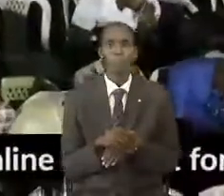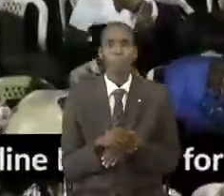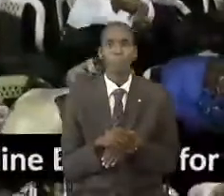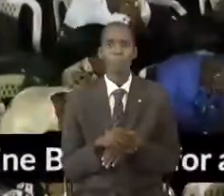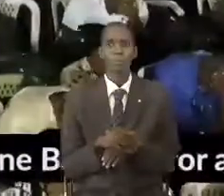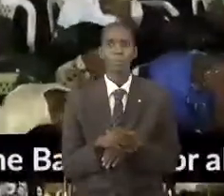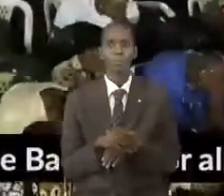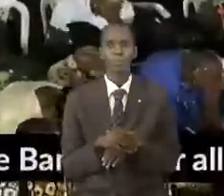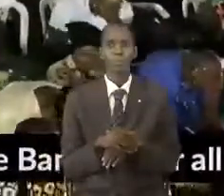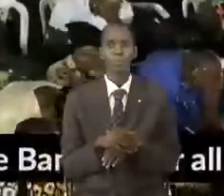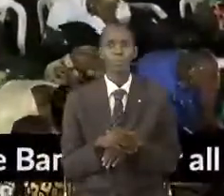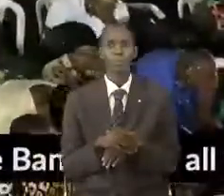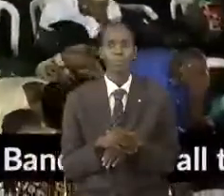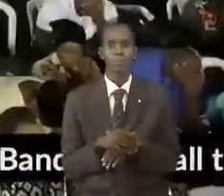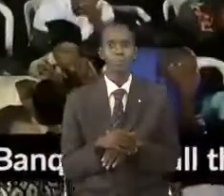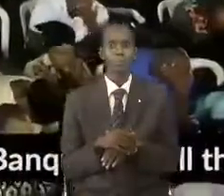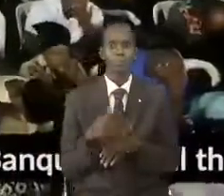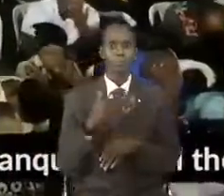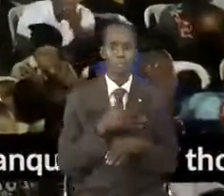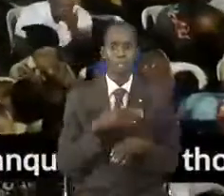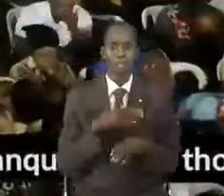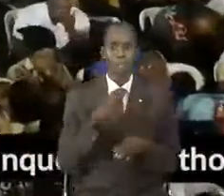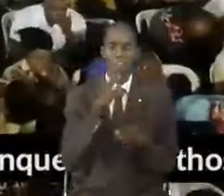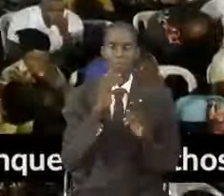true now, can you signify?